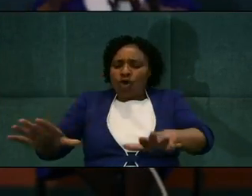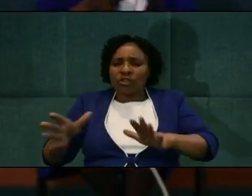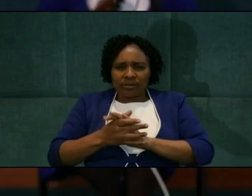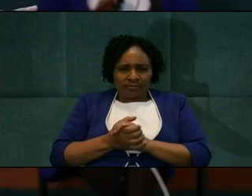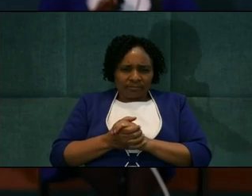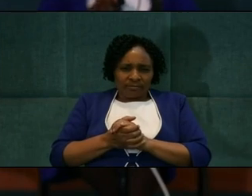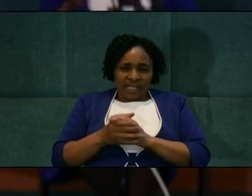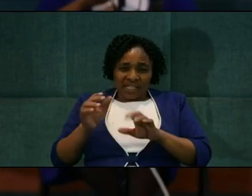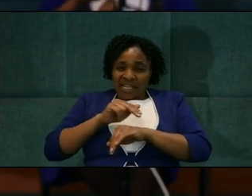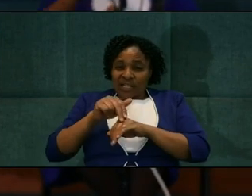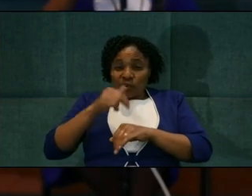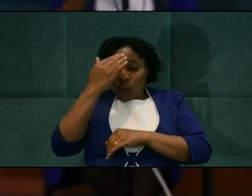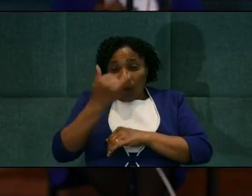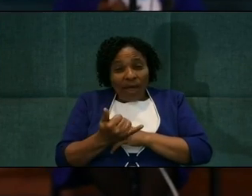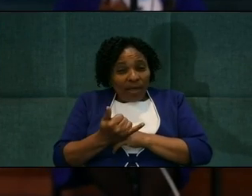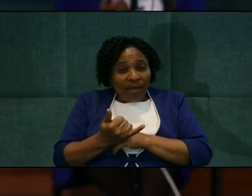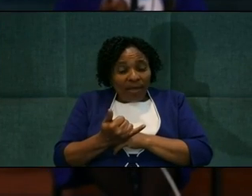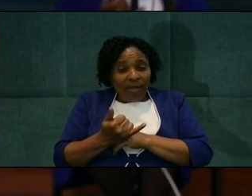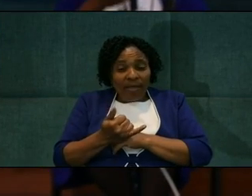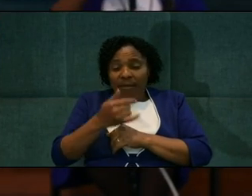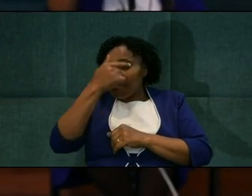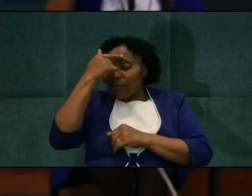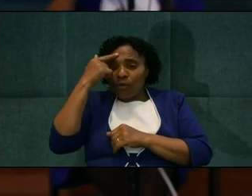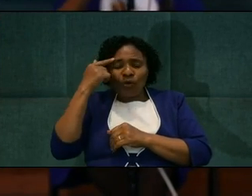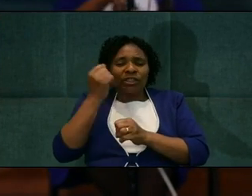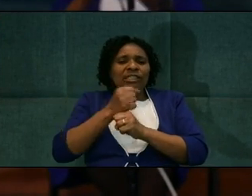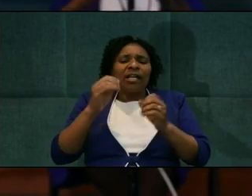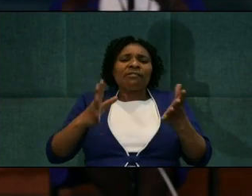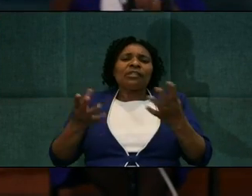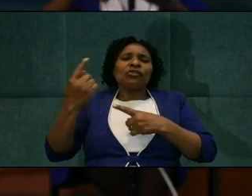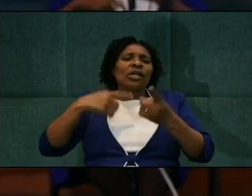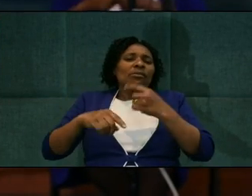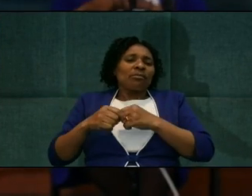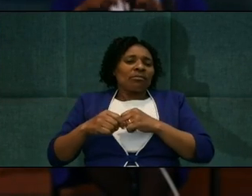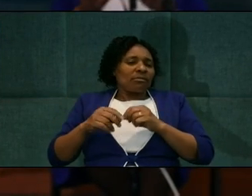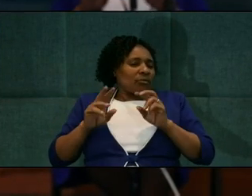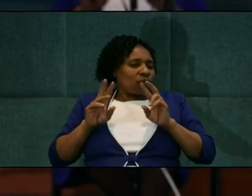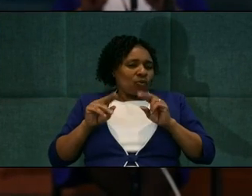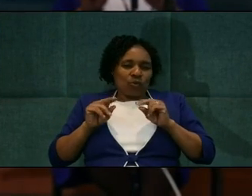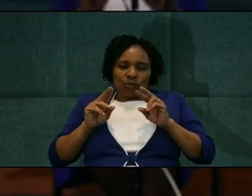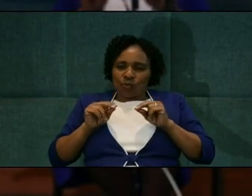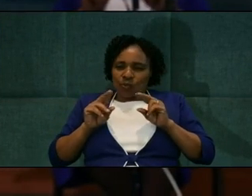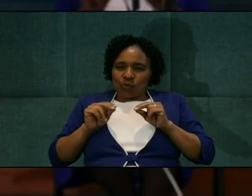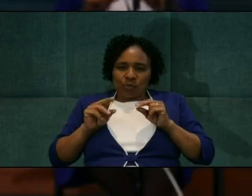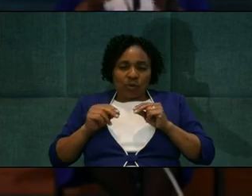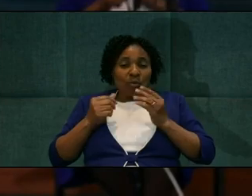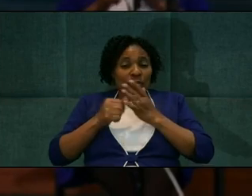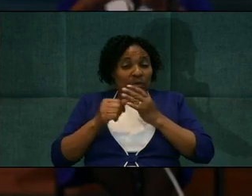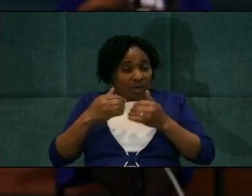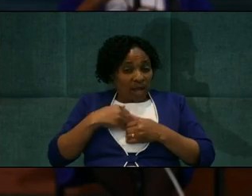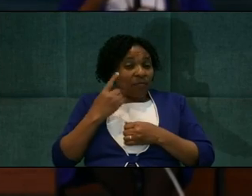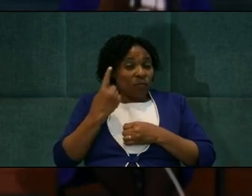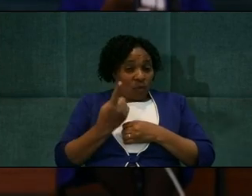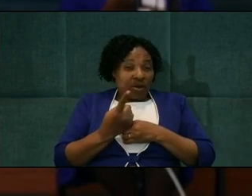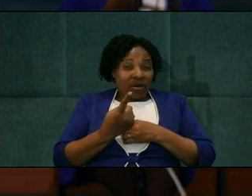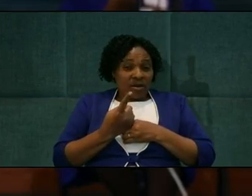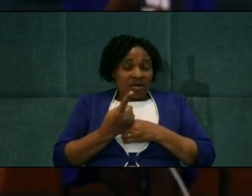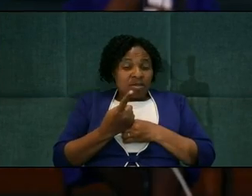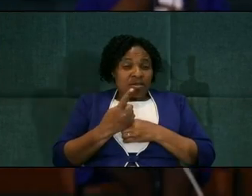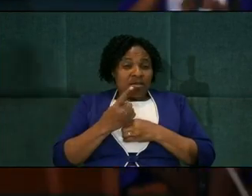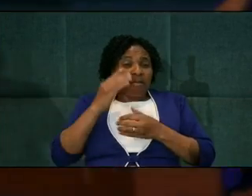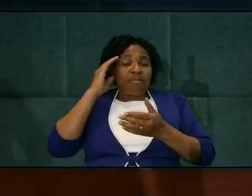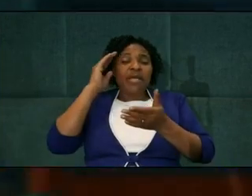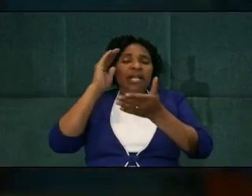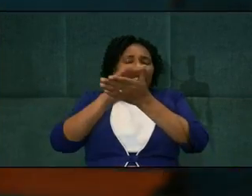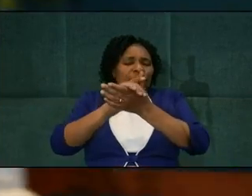a nation. Why? Was it because salvation came? No. What problem they had?